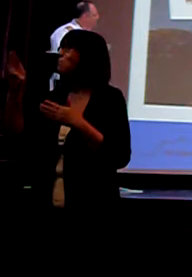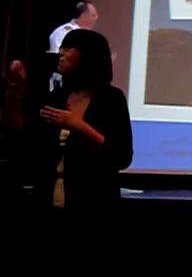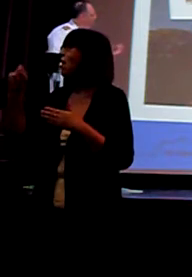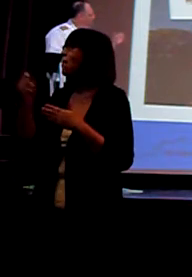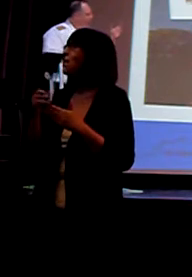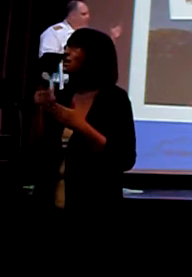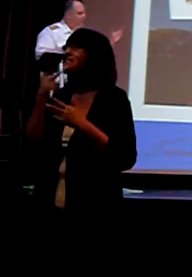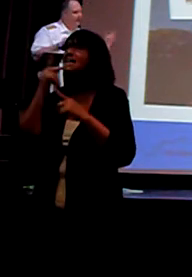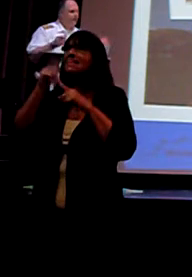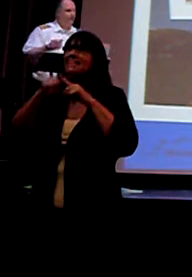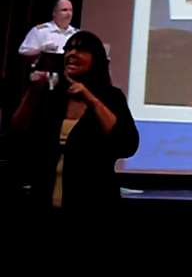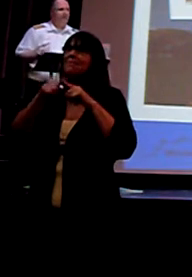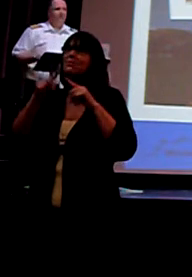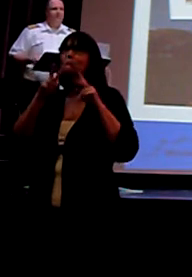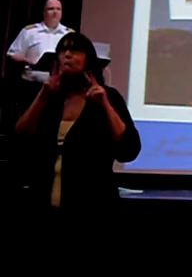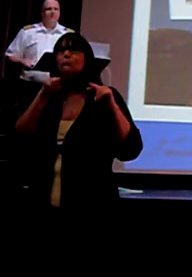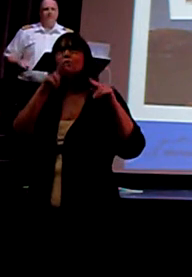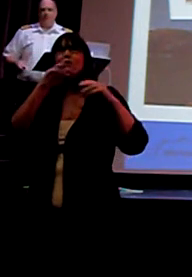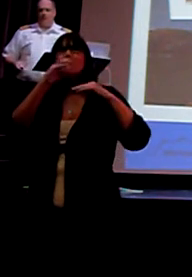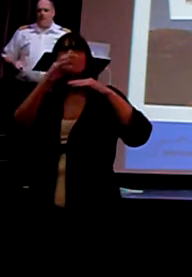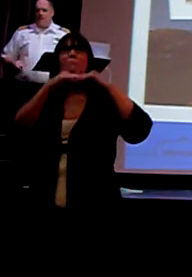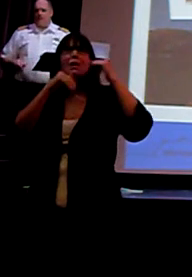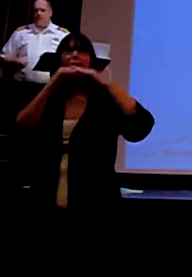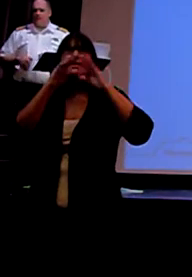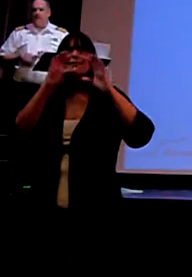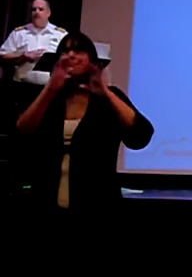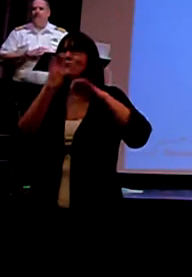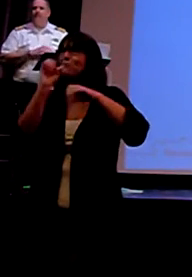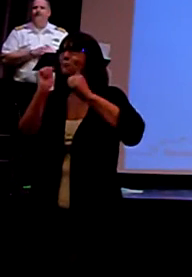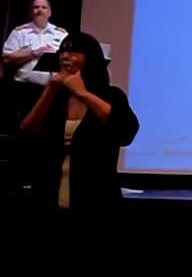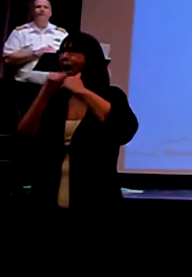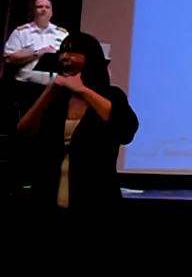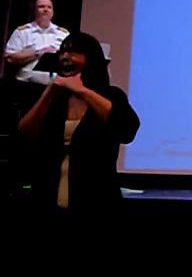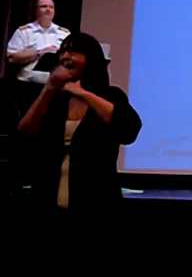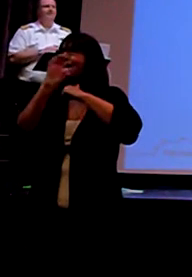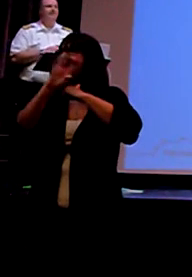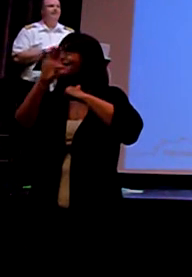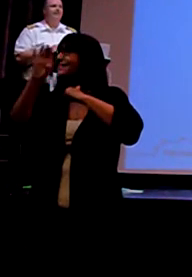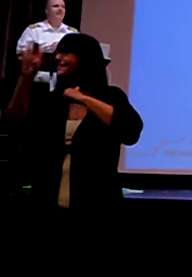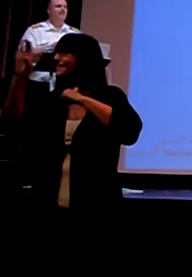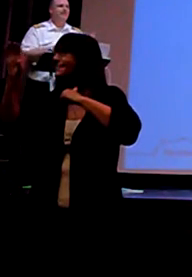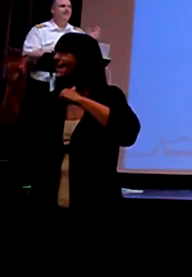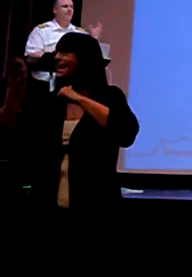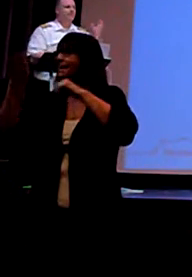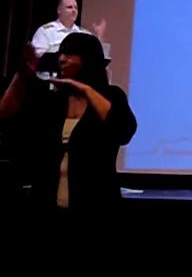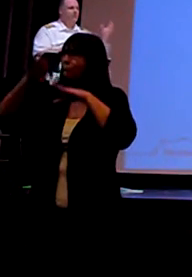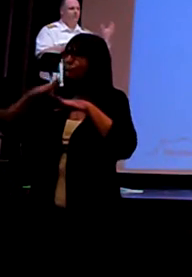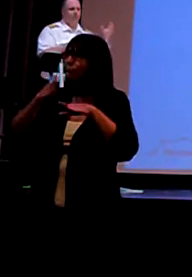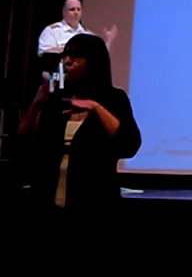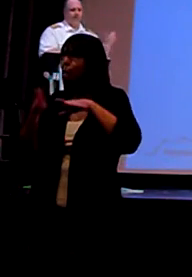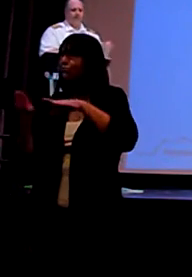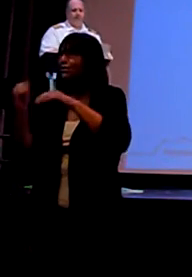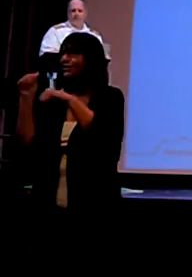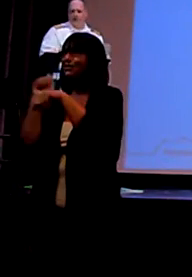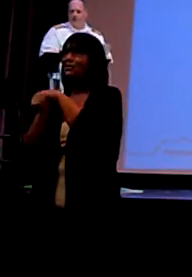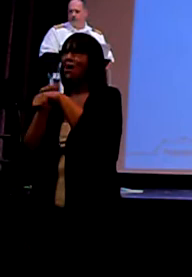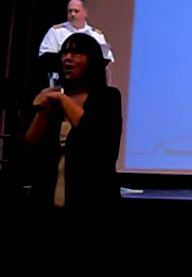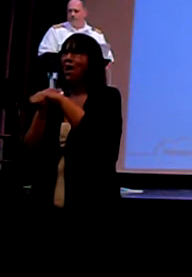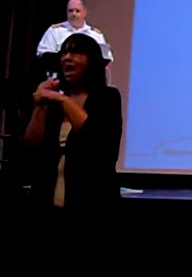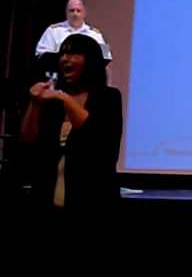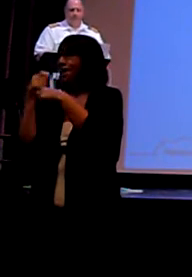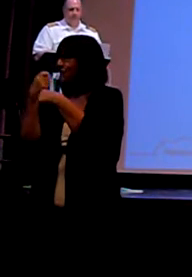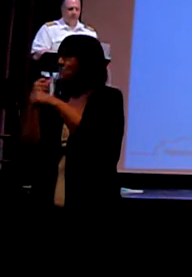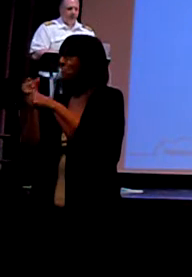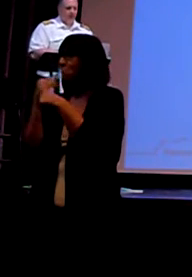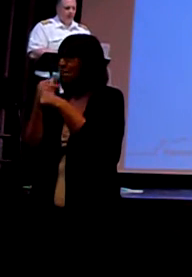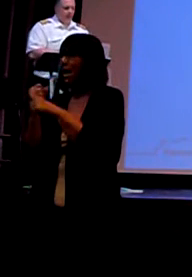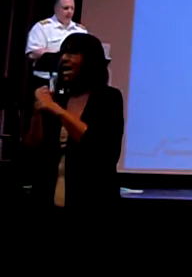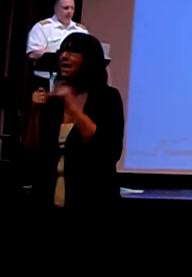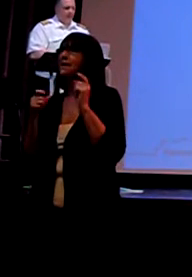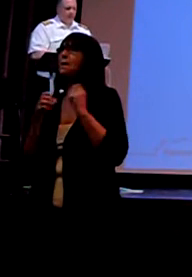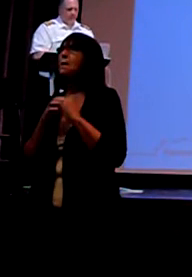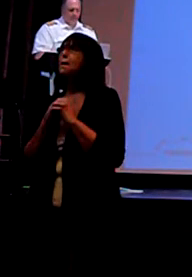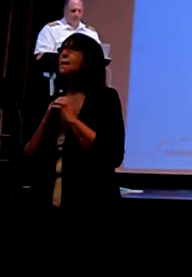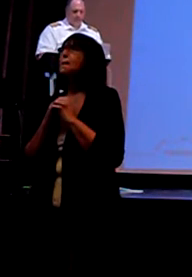and see the different formations of the stone, how it's created.